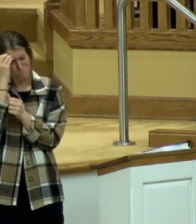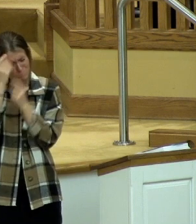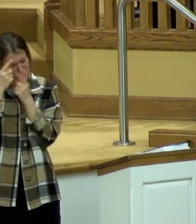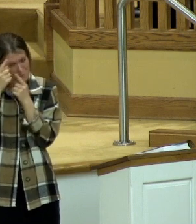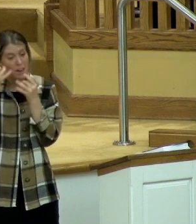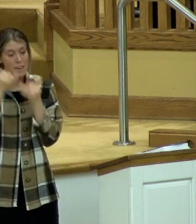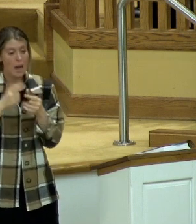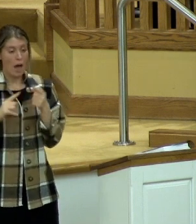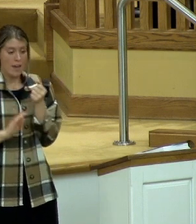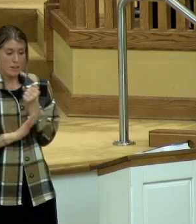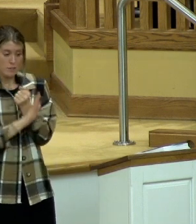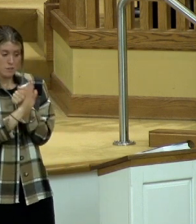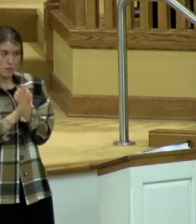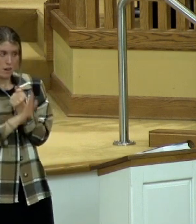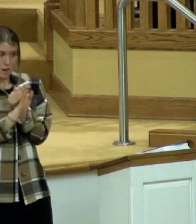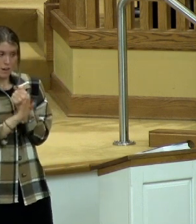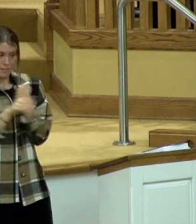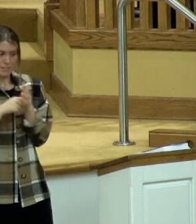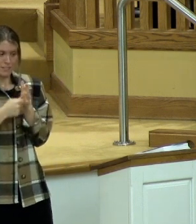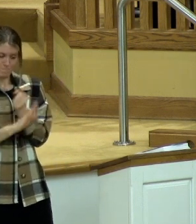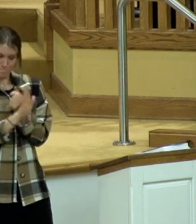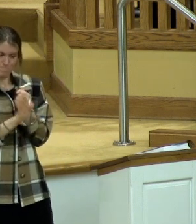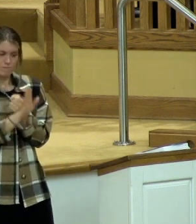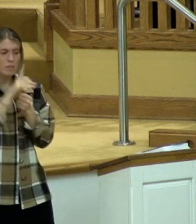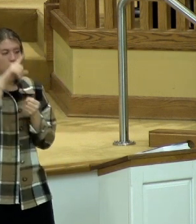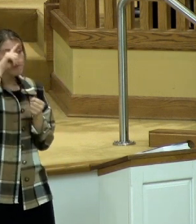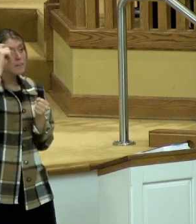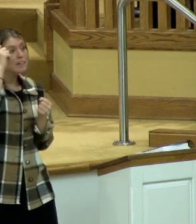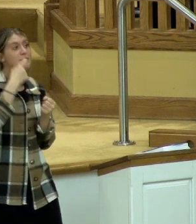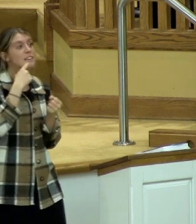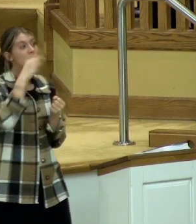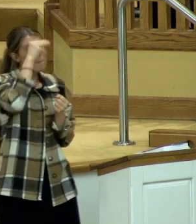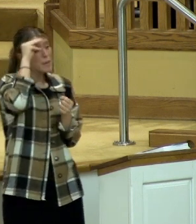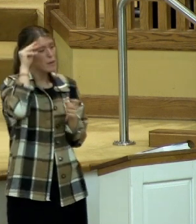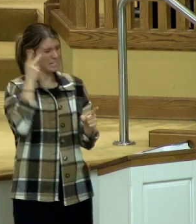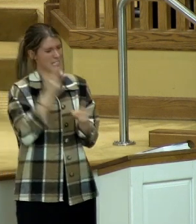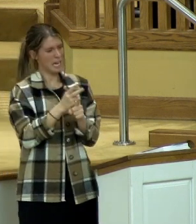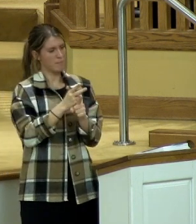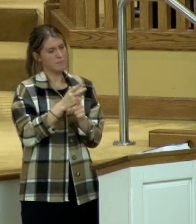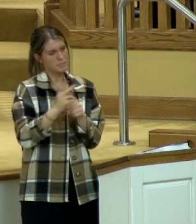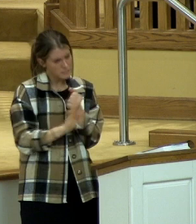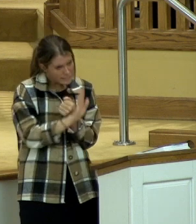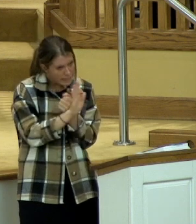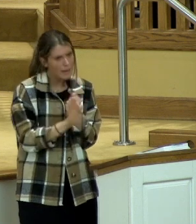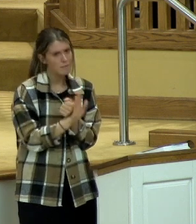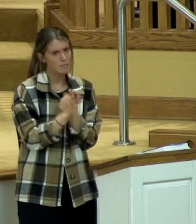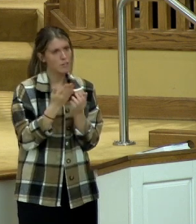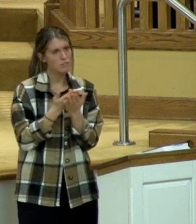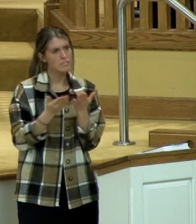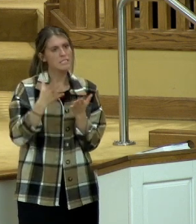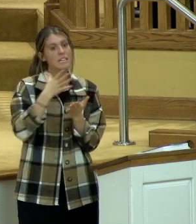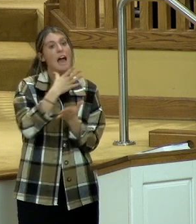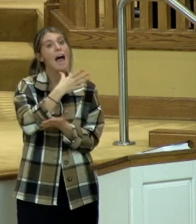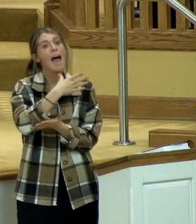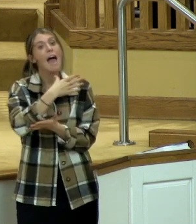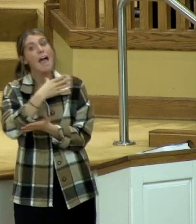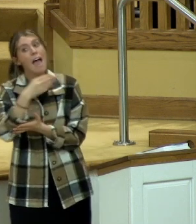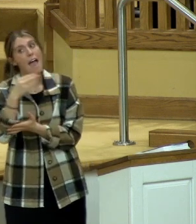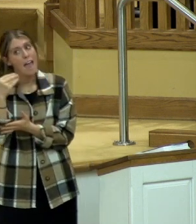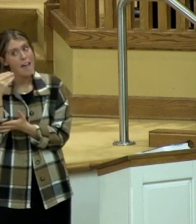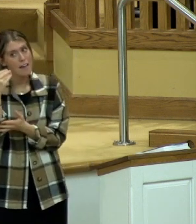I guard that key. I keep that key. Because notice it says, Mary kept those things and pondered them in her